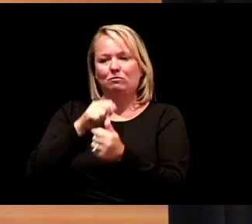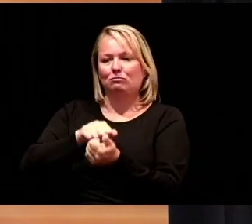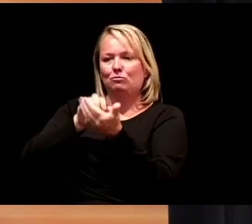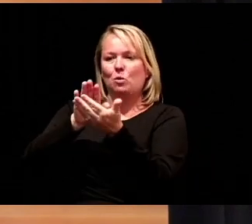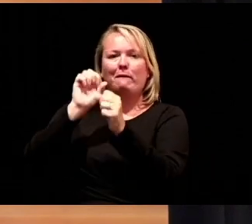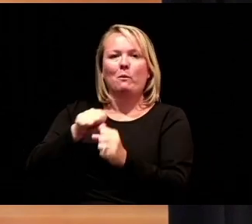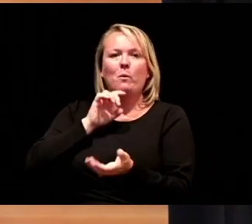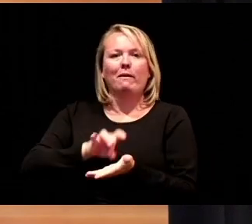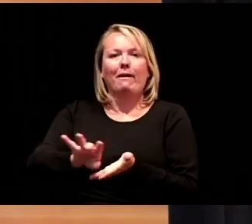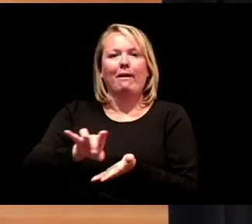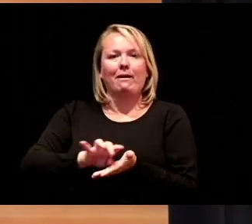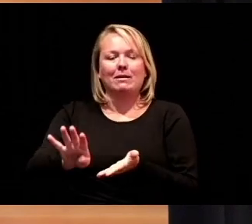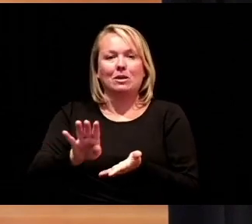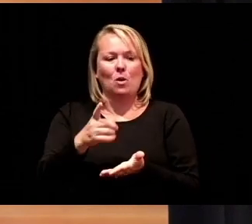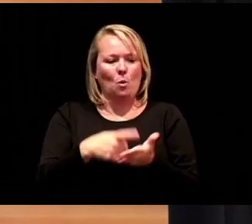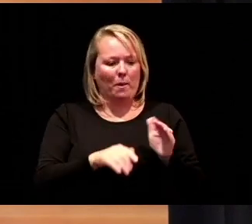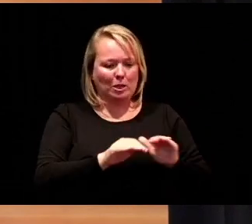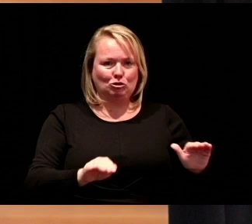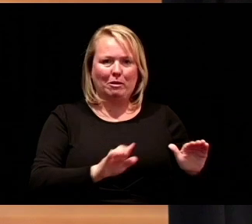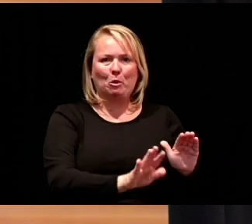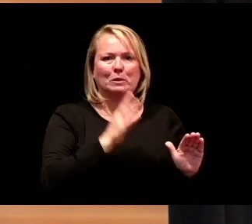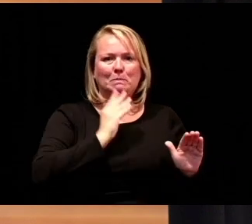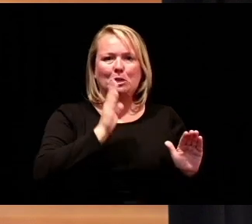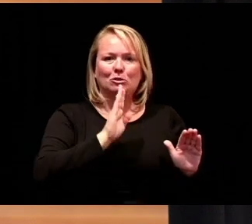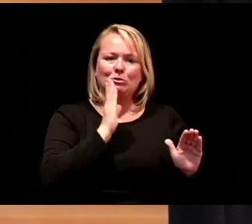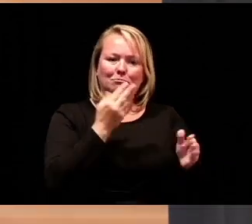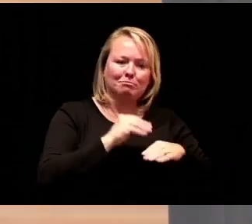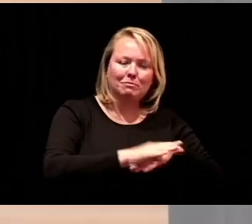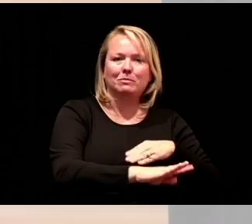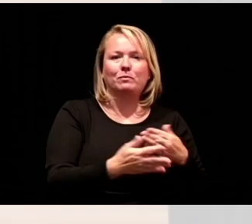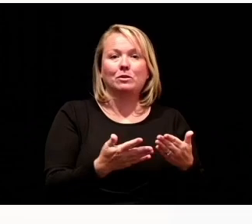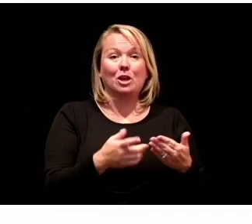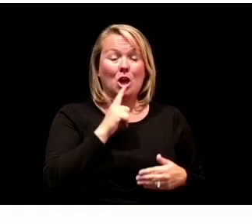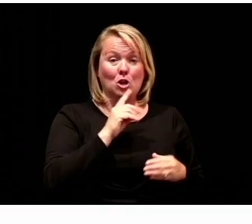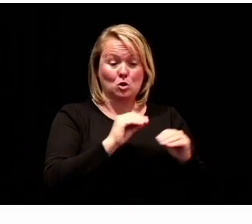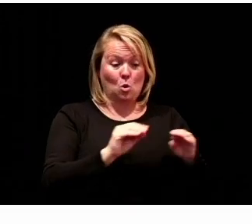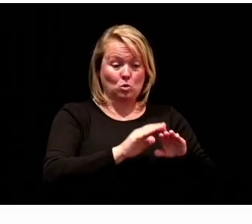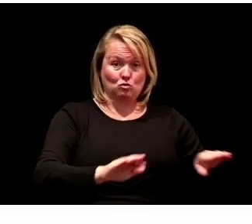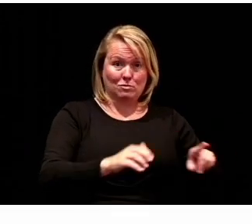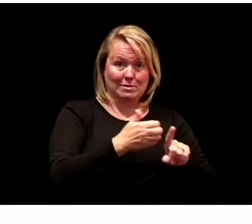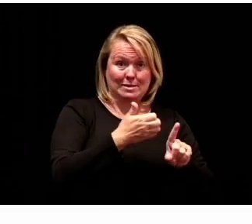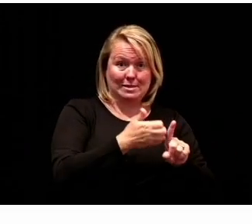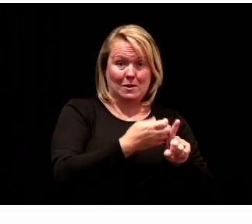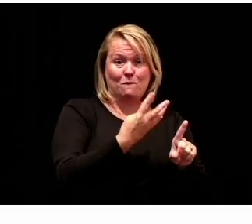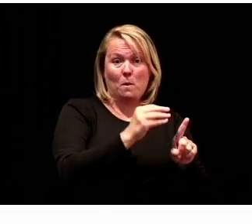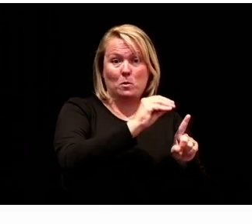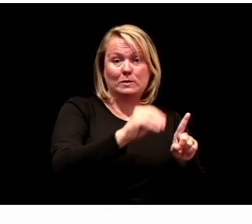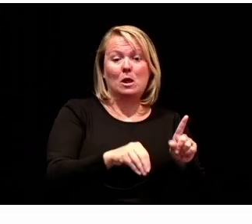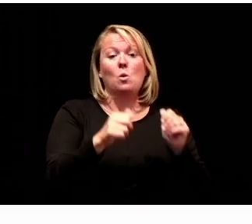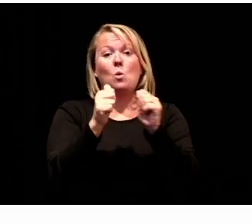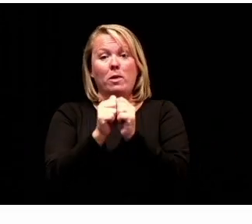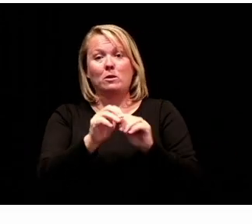children across every group. For white families with no children present, the eviction rate